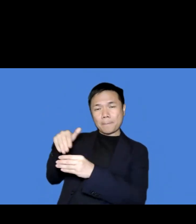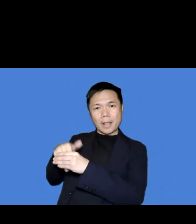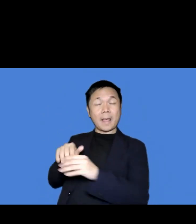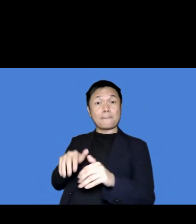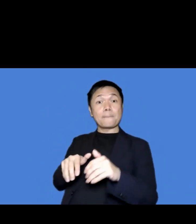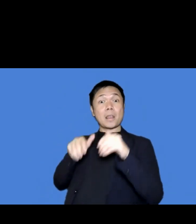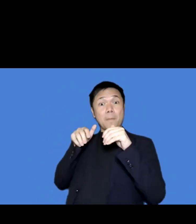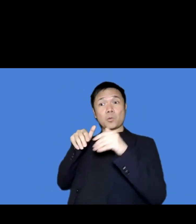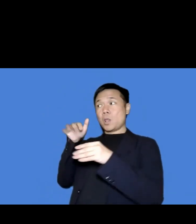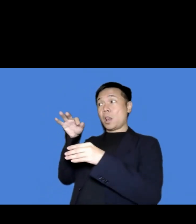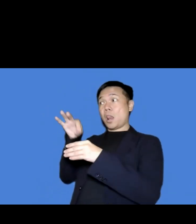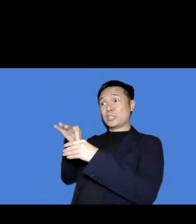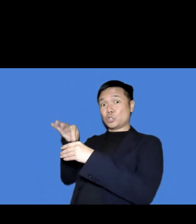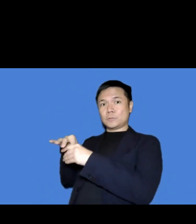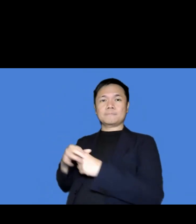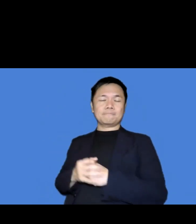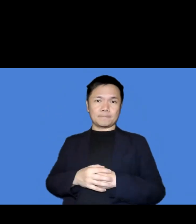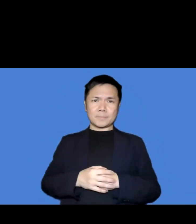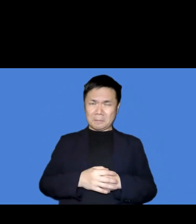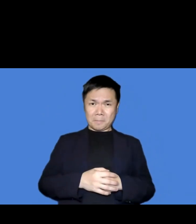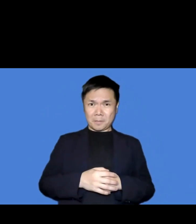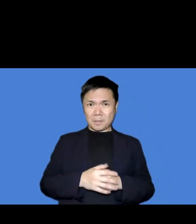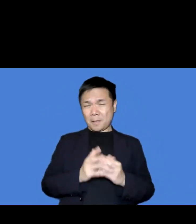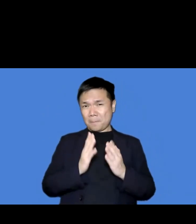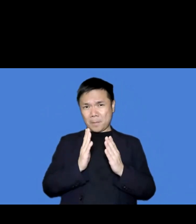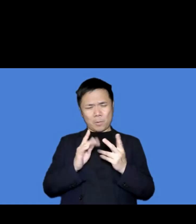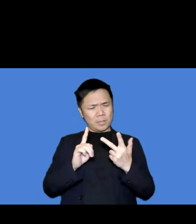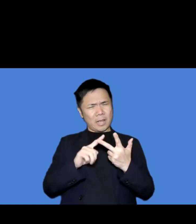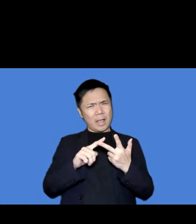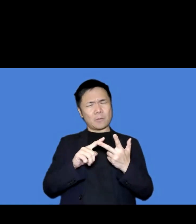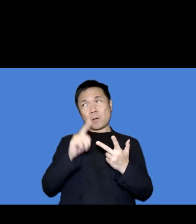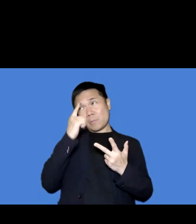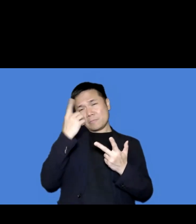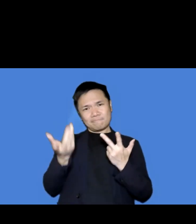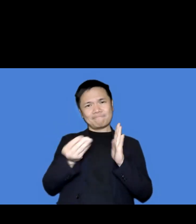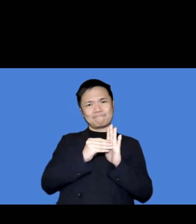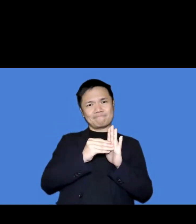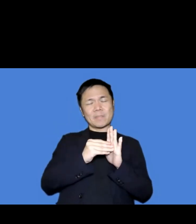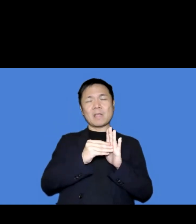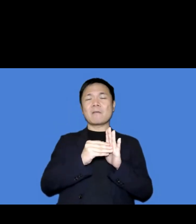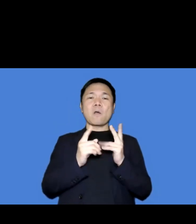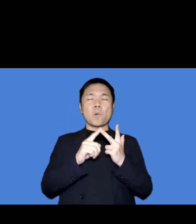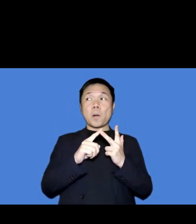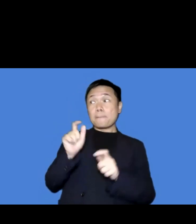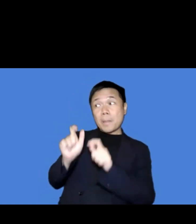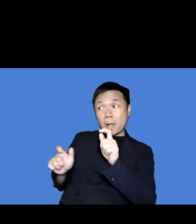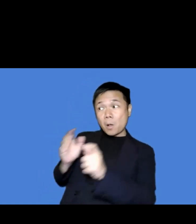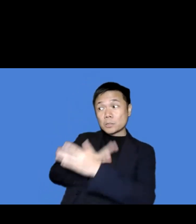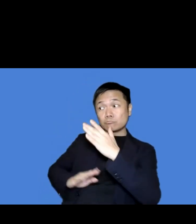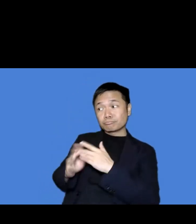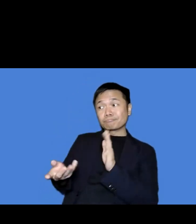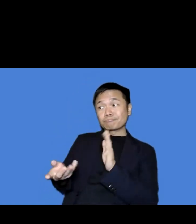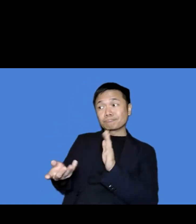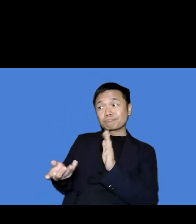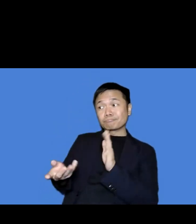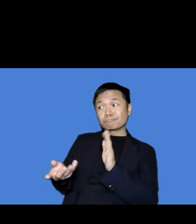elections. And apart from that, we need to have reservations and nominations for persons with disabilities, because